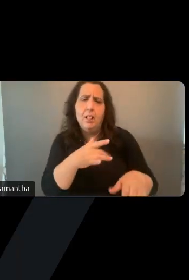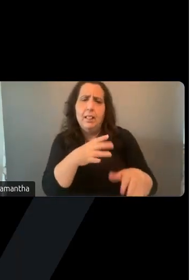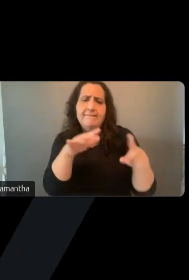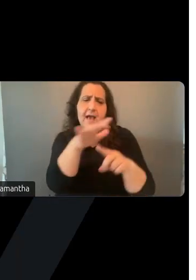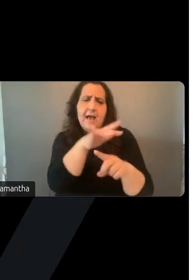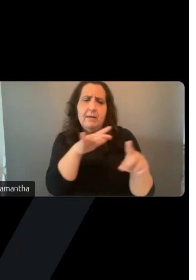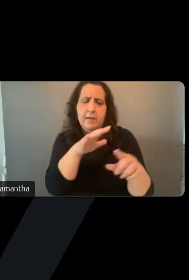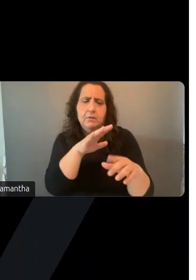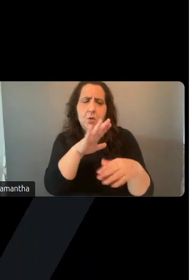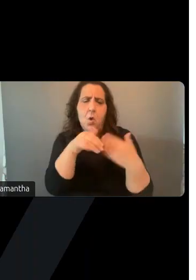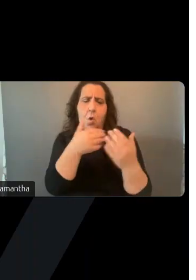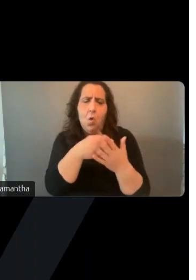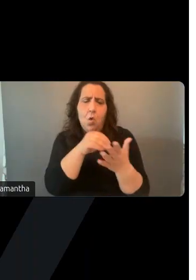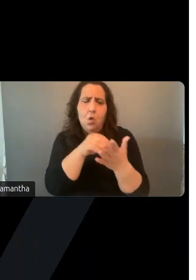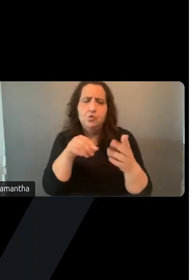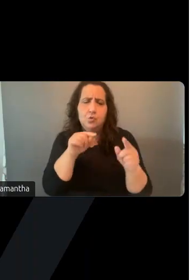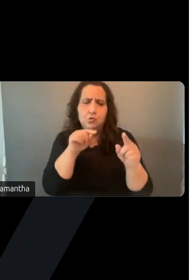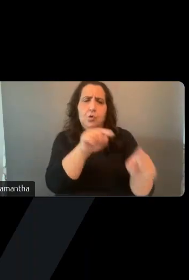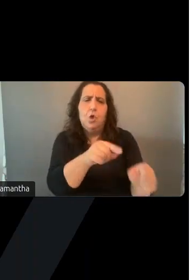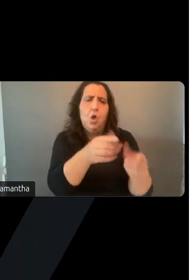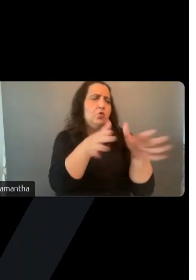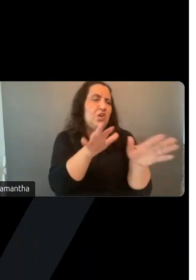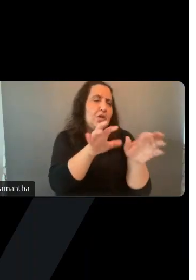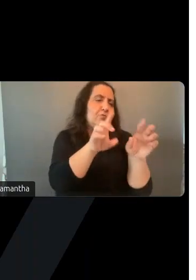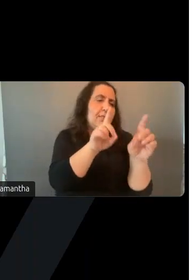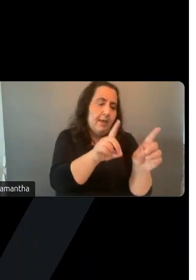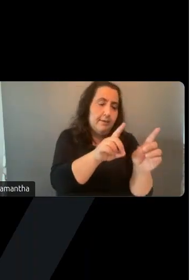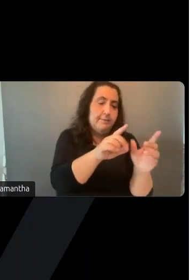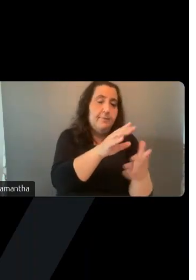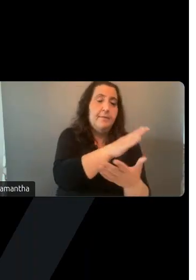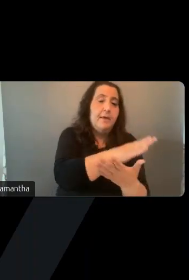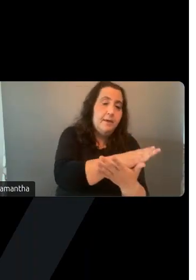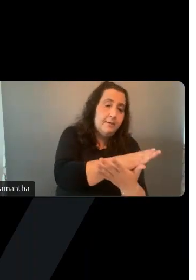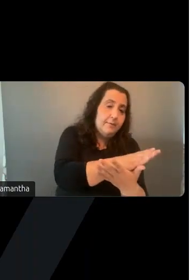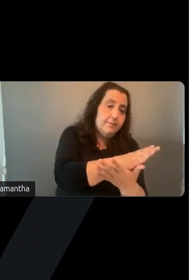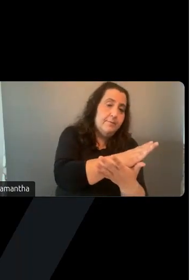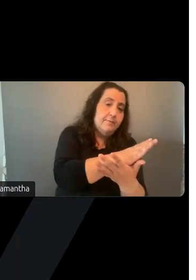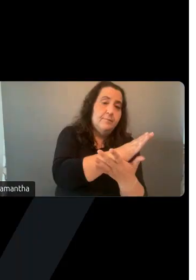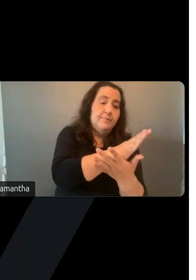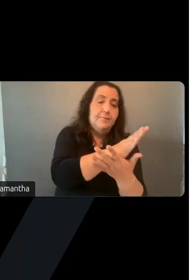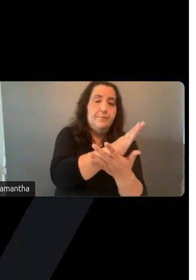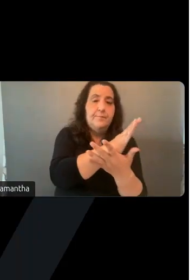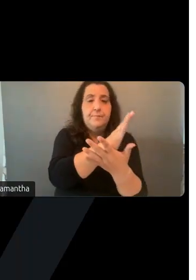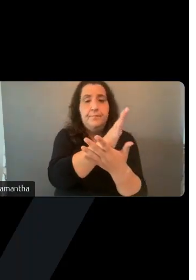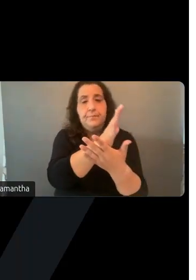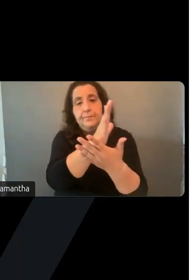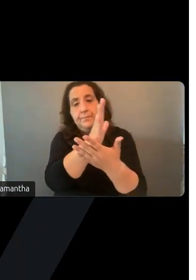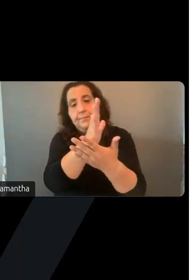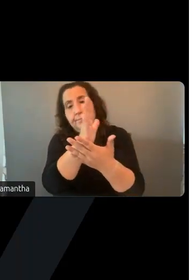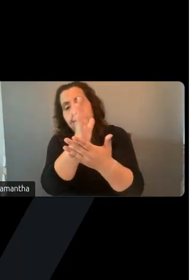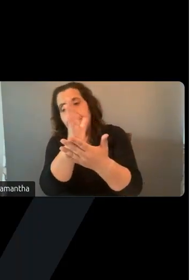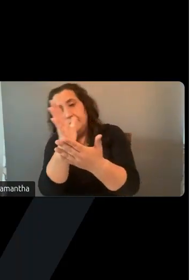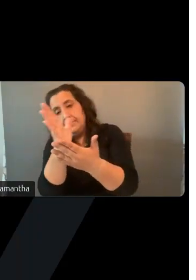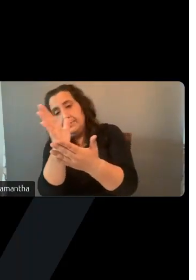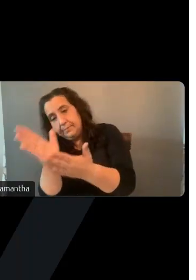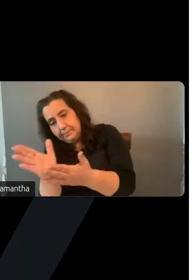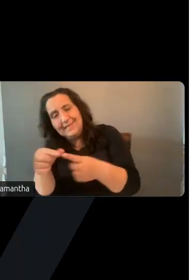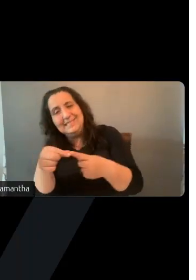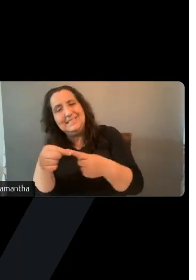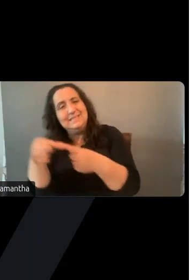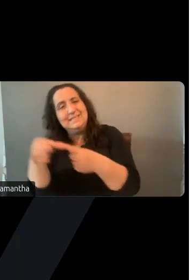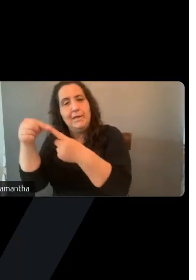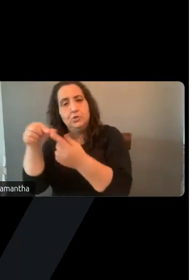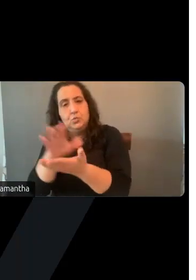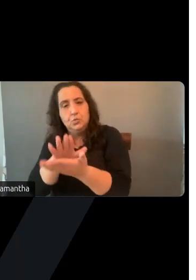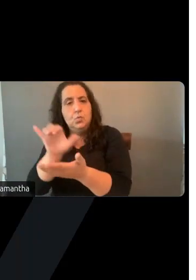students would go to at a school. And then that continuum goes all the way over to specialized schools like